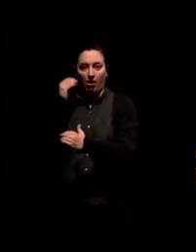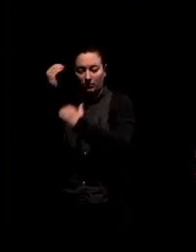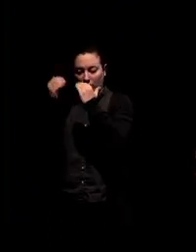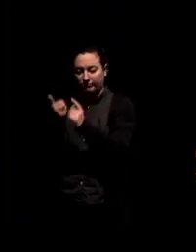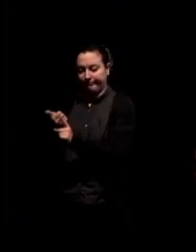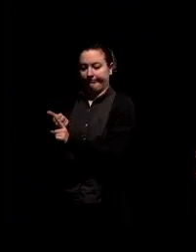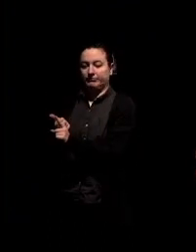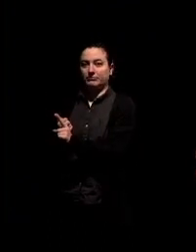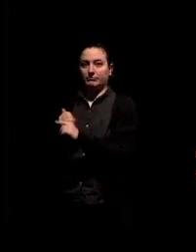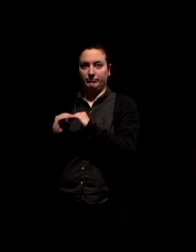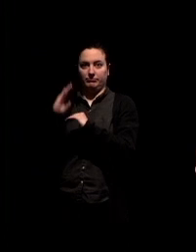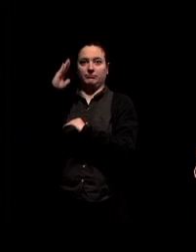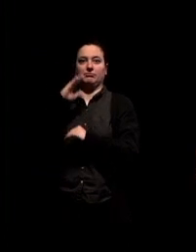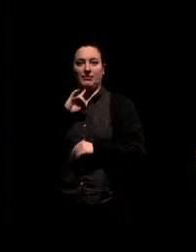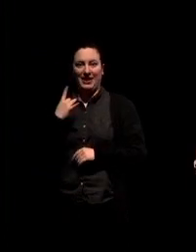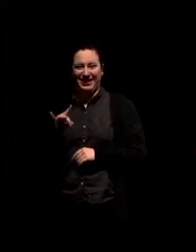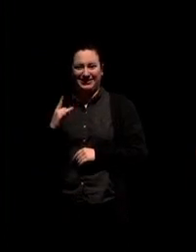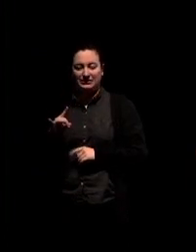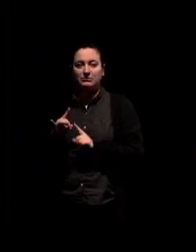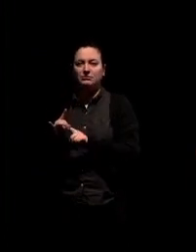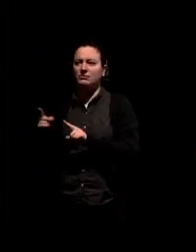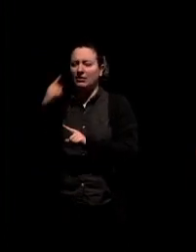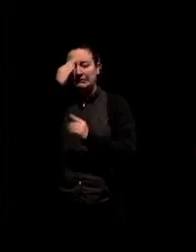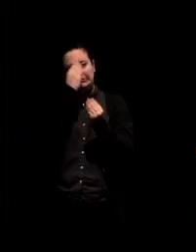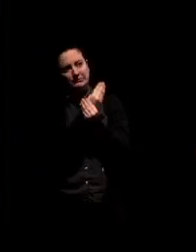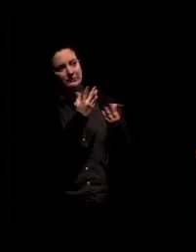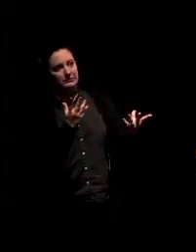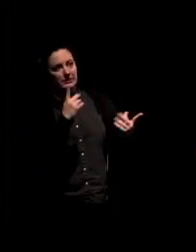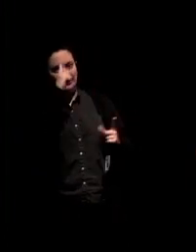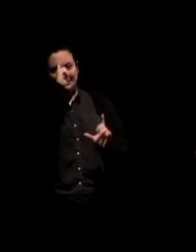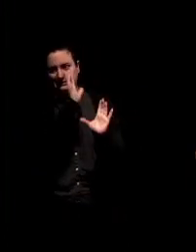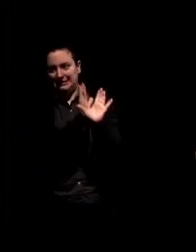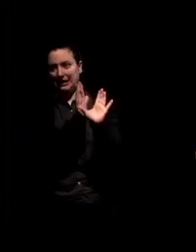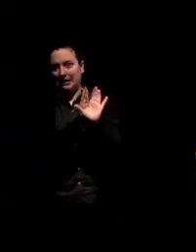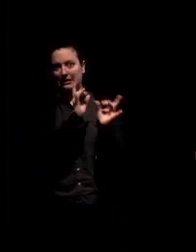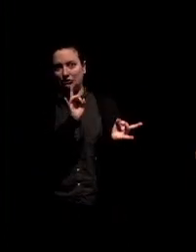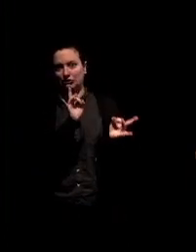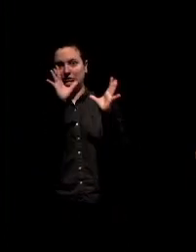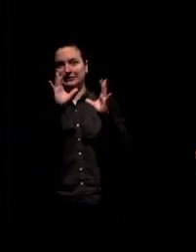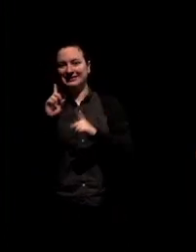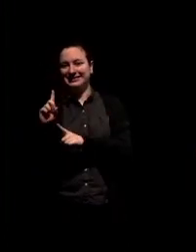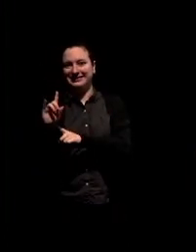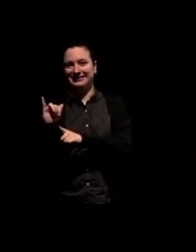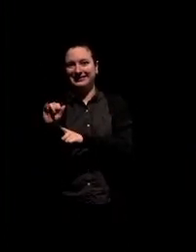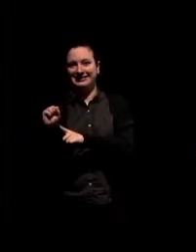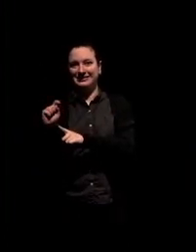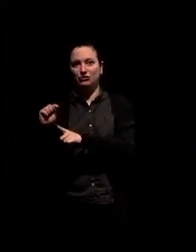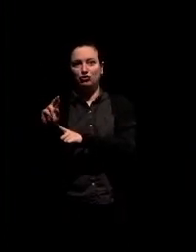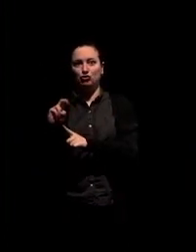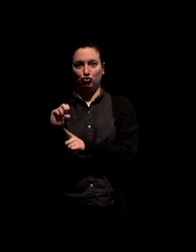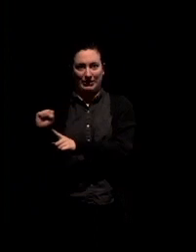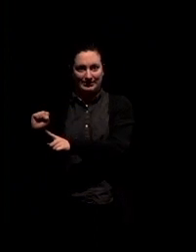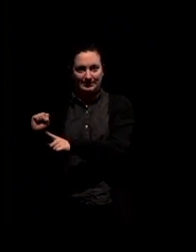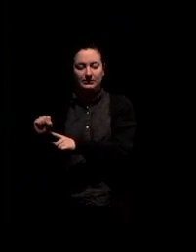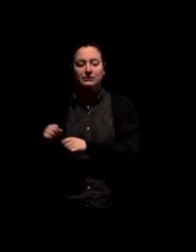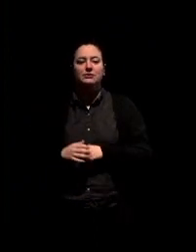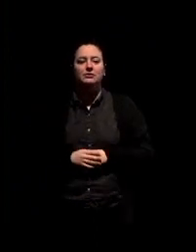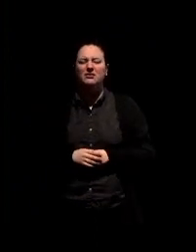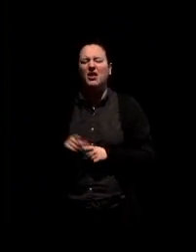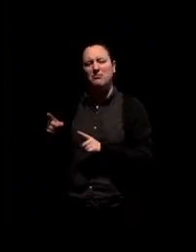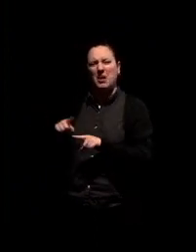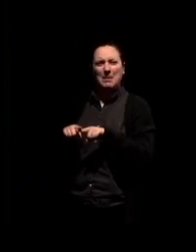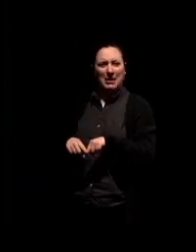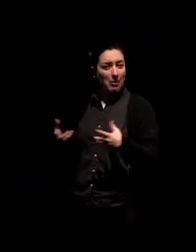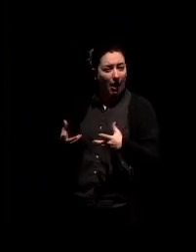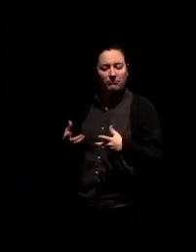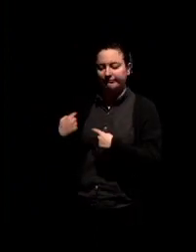reporting symptoms of psychological distress. And this is based on, in the past 30 days, how often do they